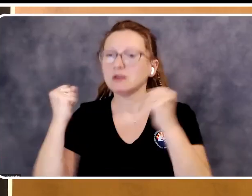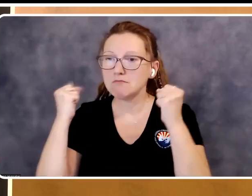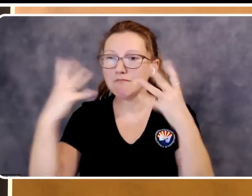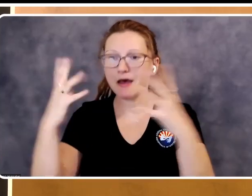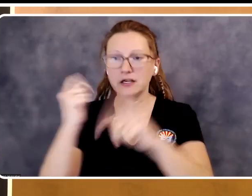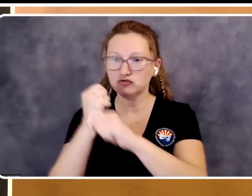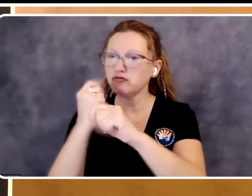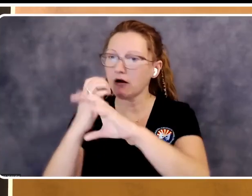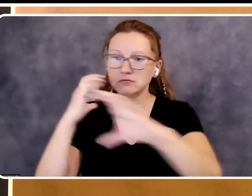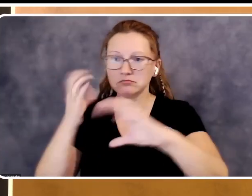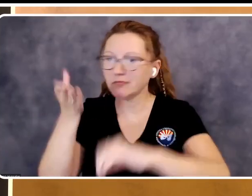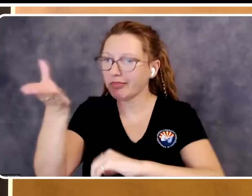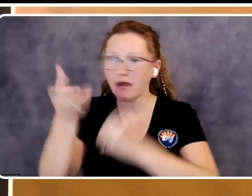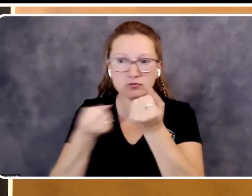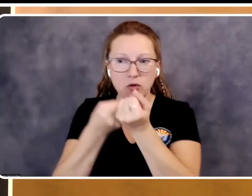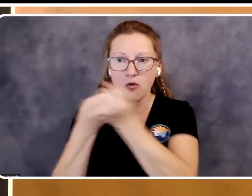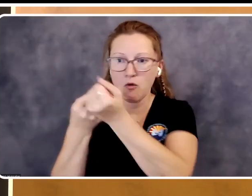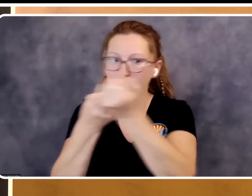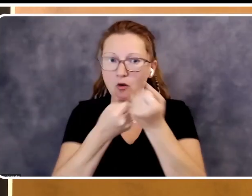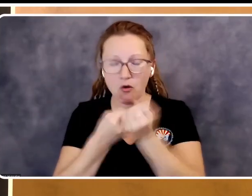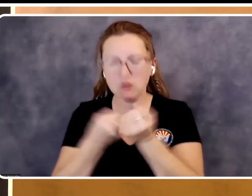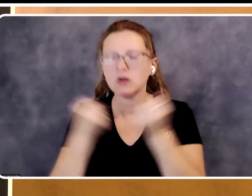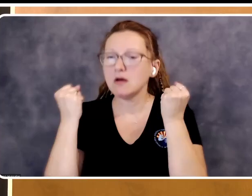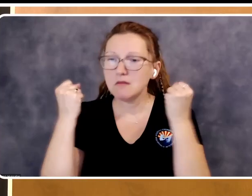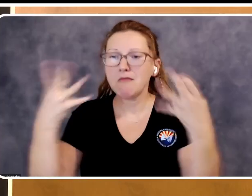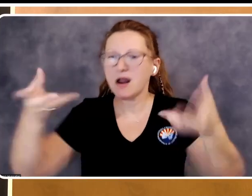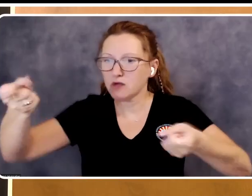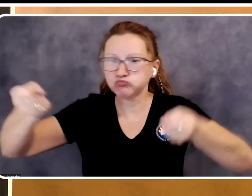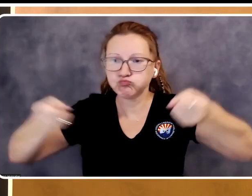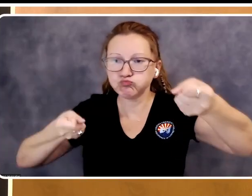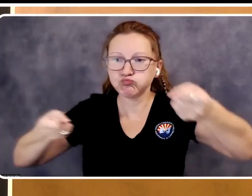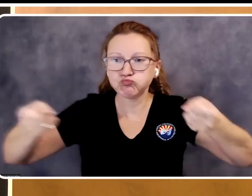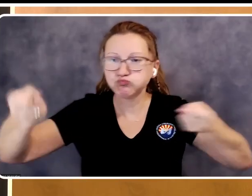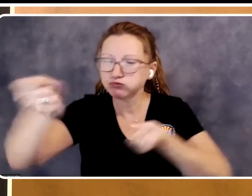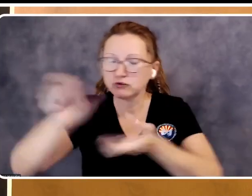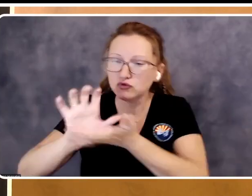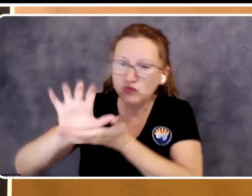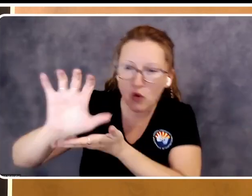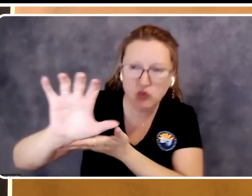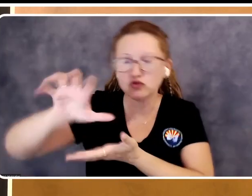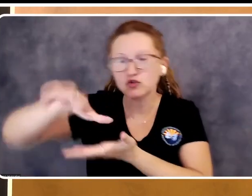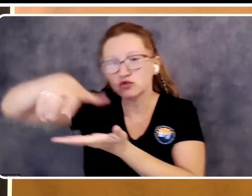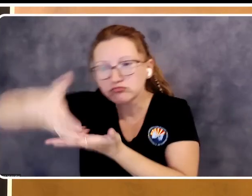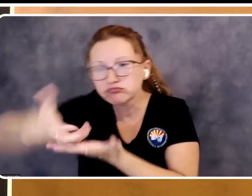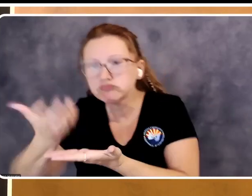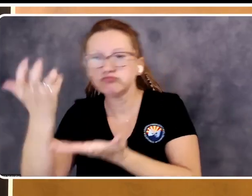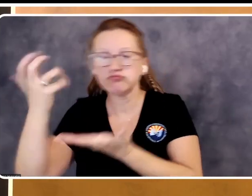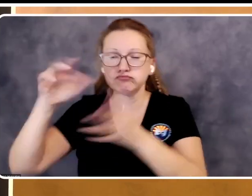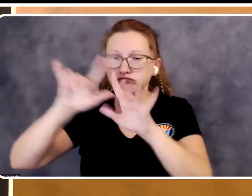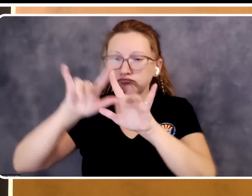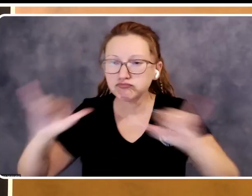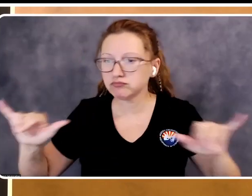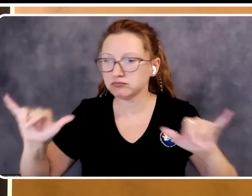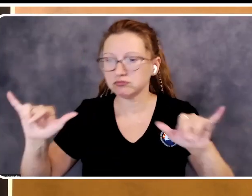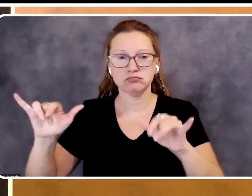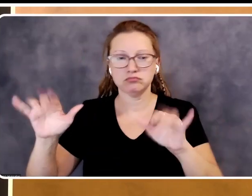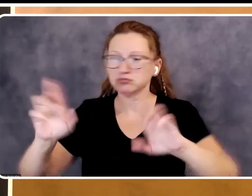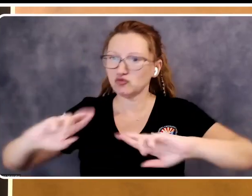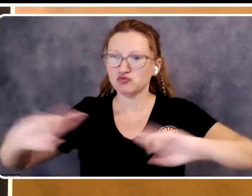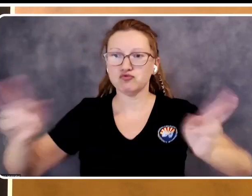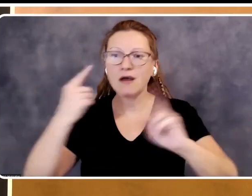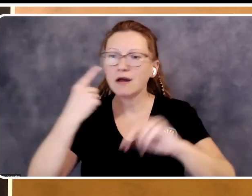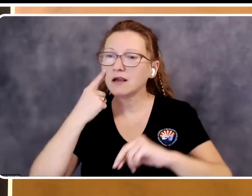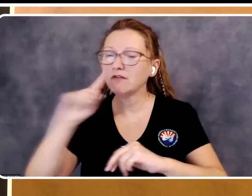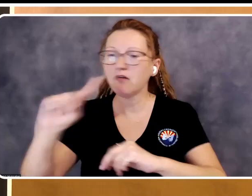there, heavy equipment working around the structures off that corridor, and getting it structure prepped for any type of east